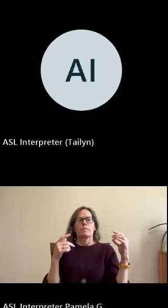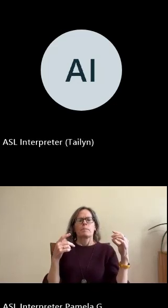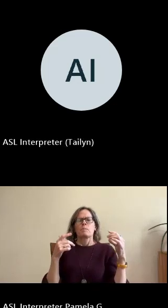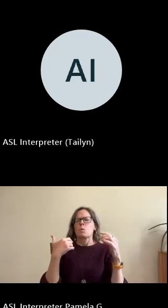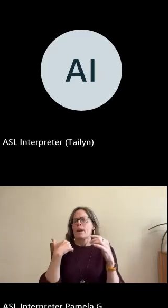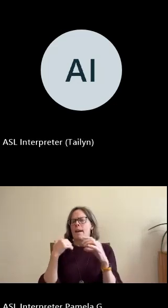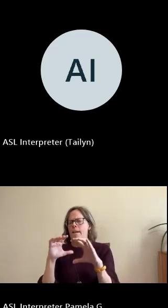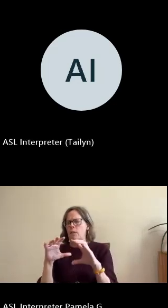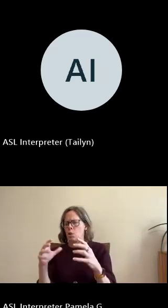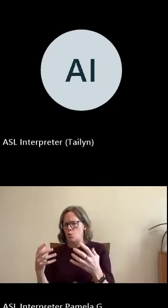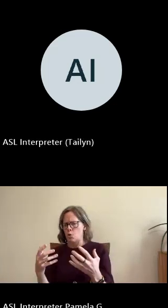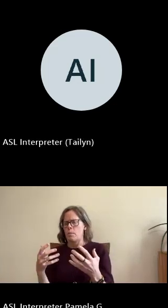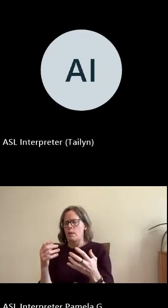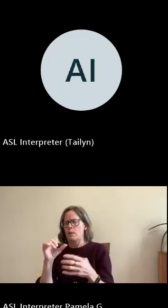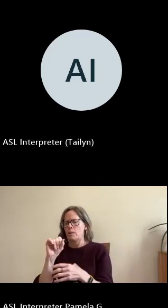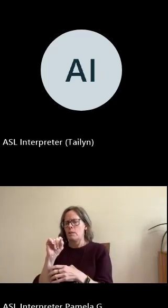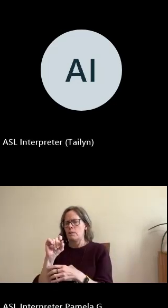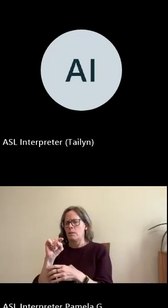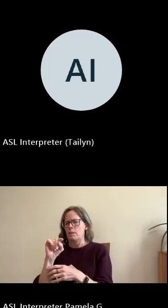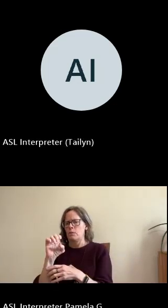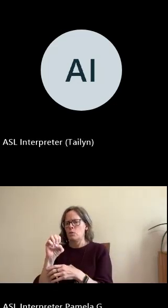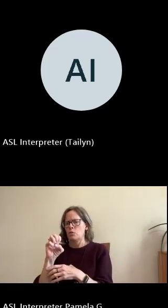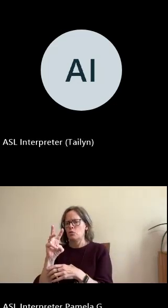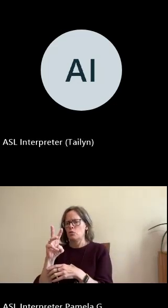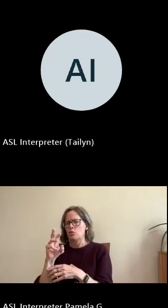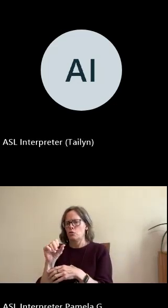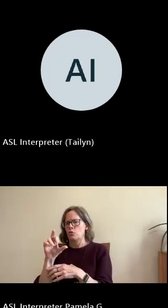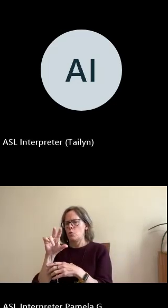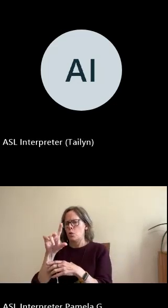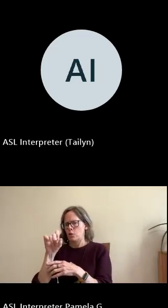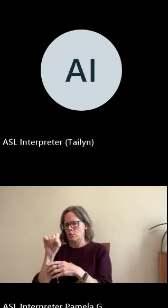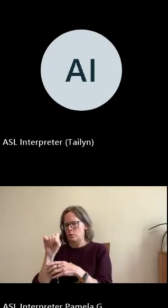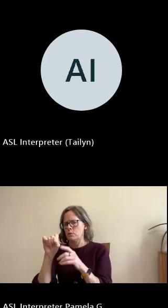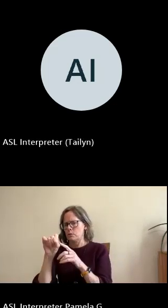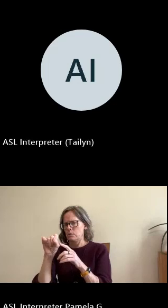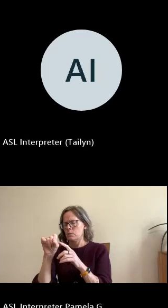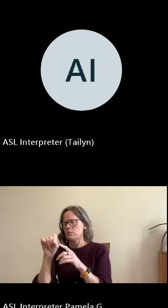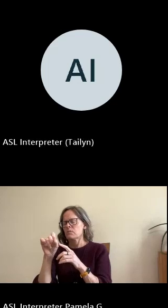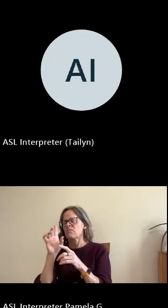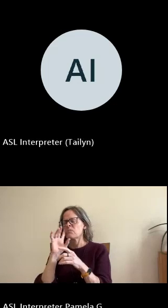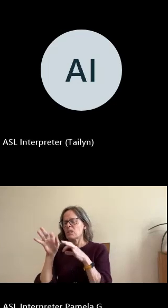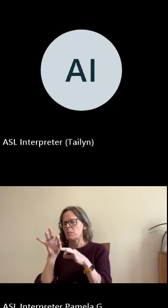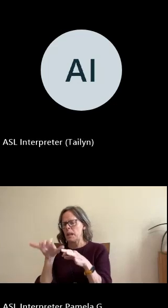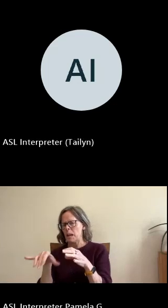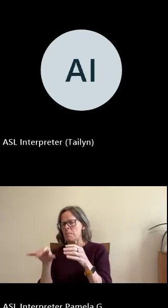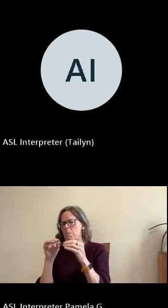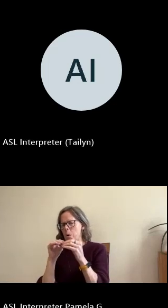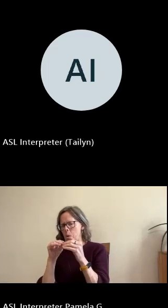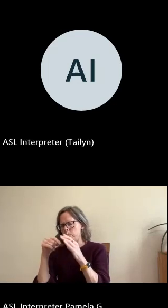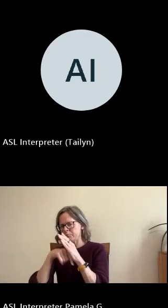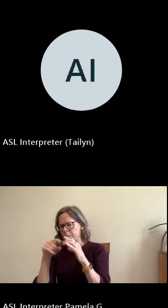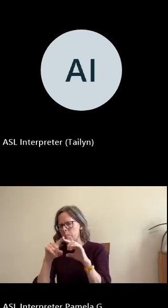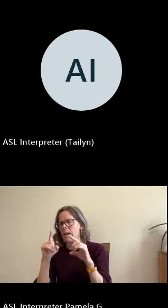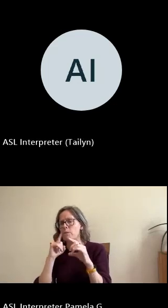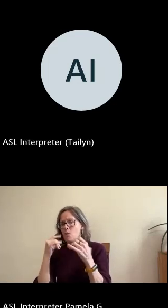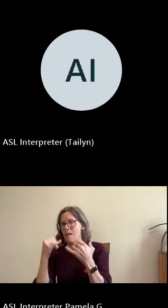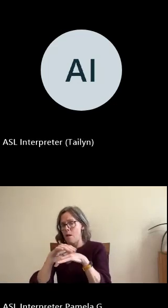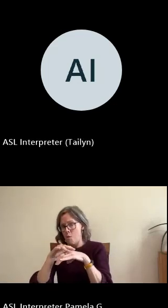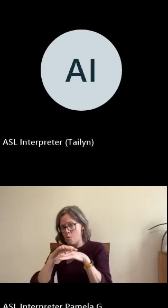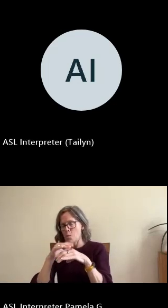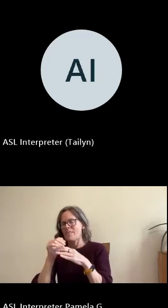more about what stewards do. But you'll have a lead steward director that is a regional